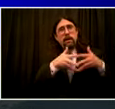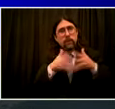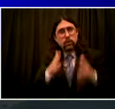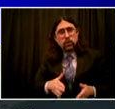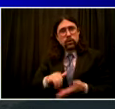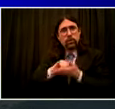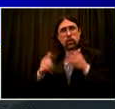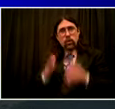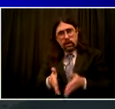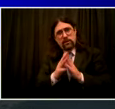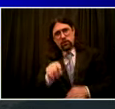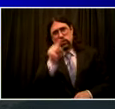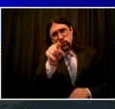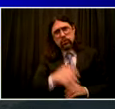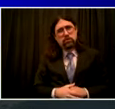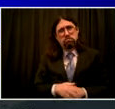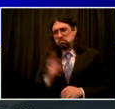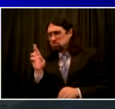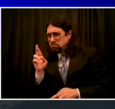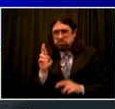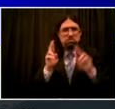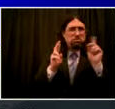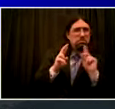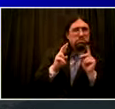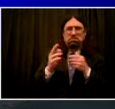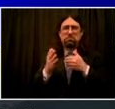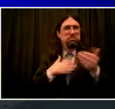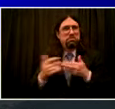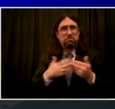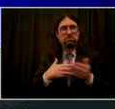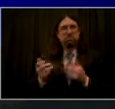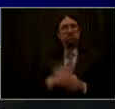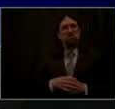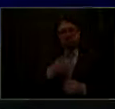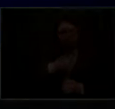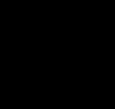need you. You say the word, and the U.S. Senate will follow. It's as simple as that.